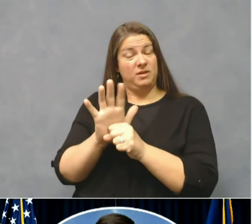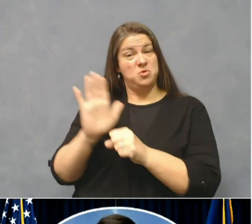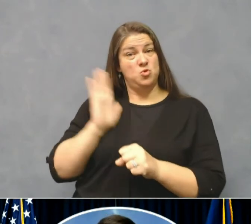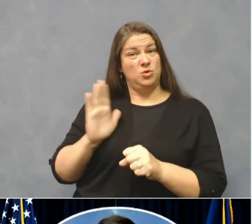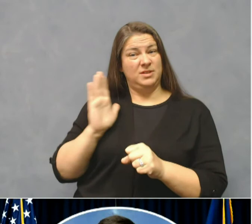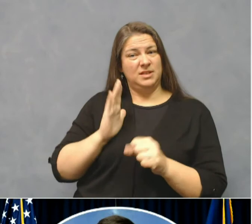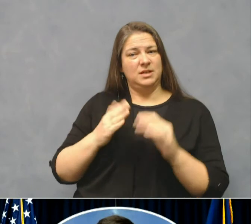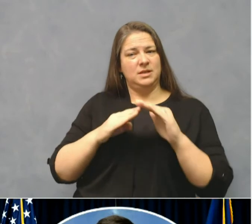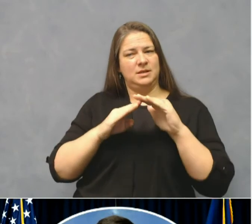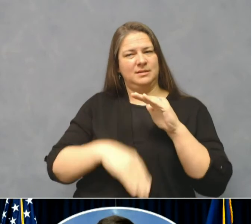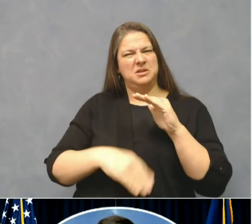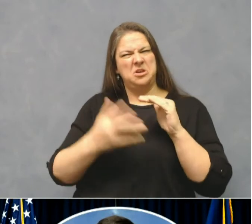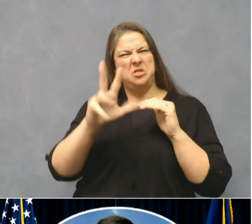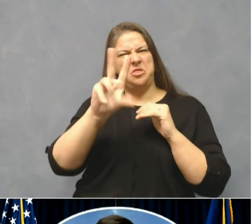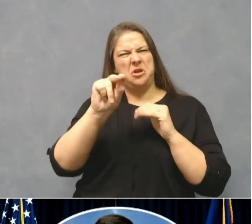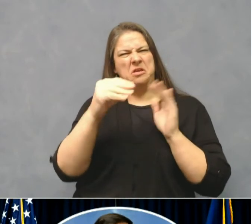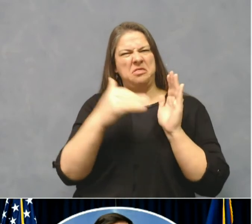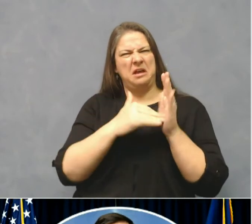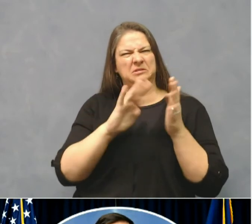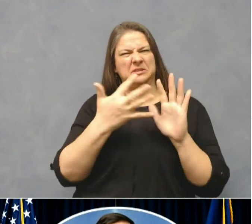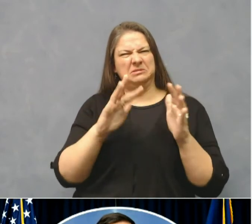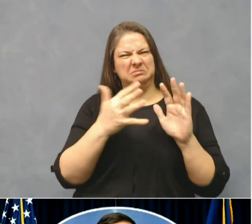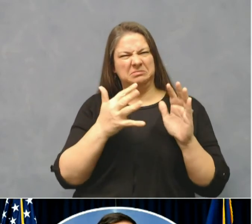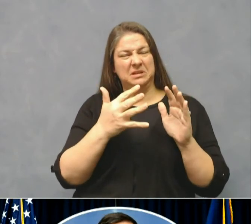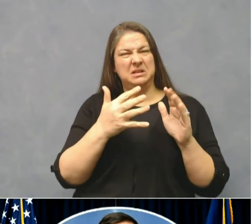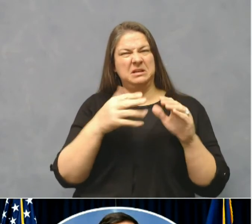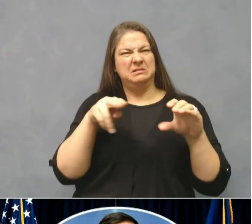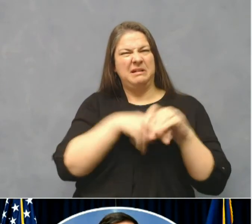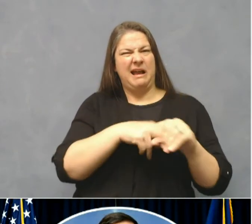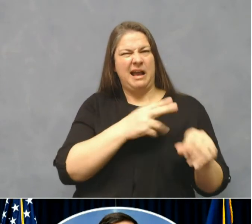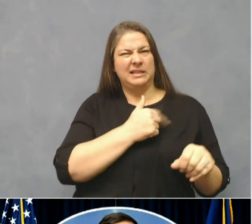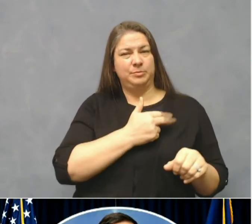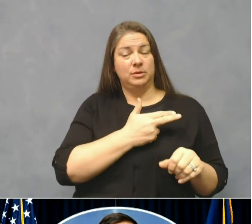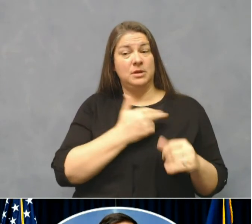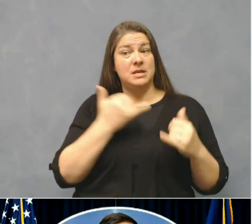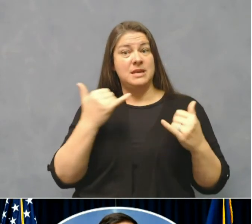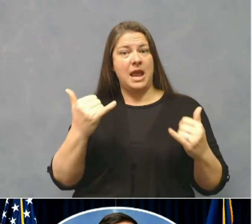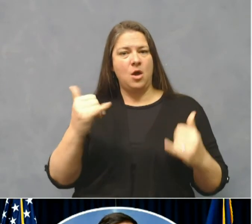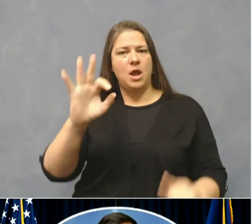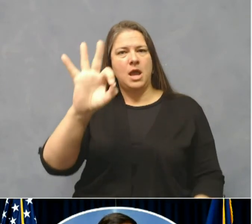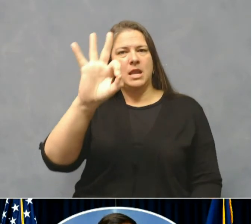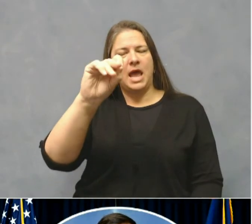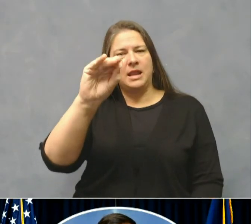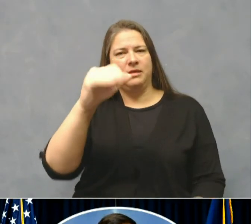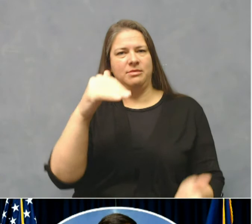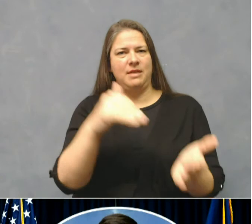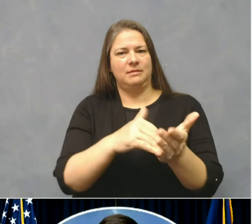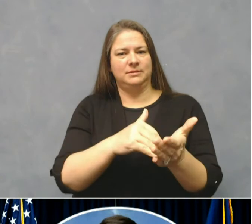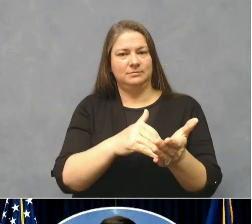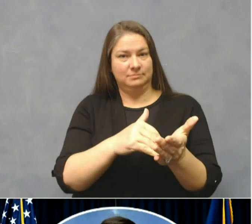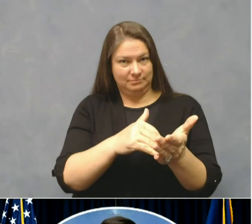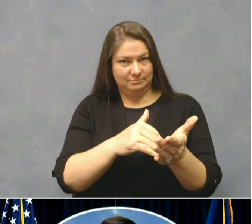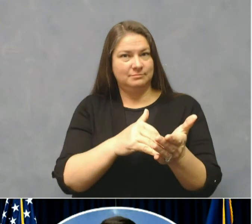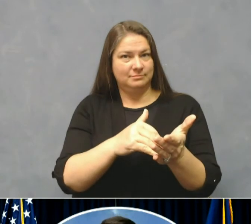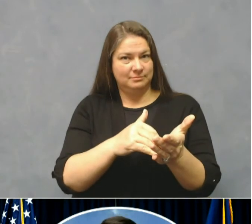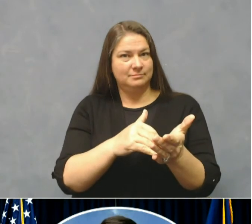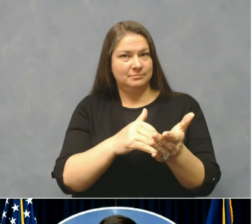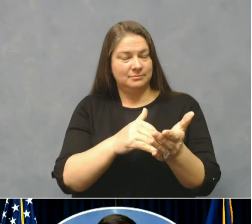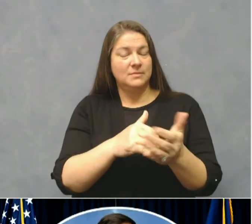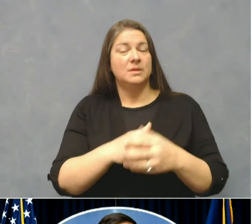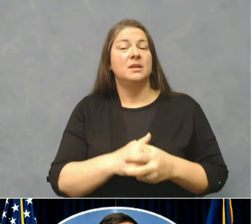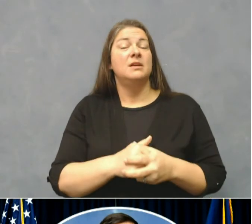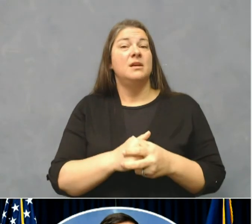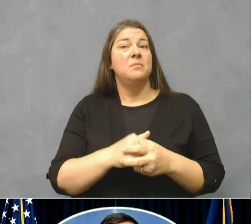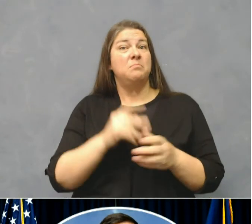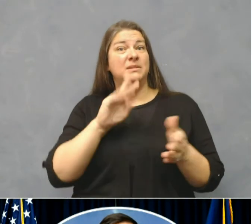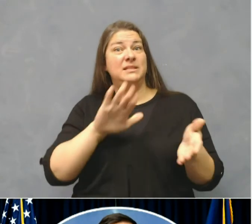more than 90,000. This last one is tough. Fatalities have doubled. This is the White House